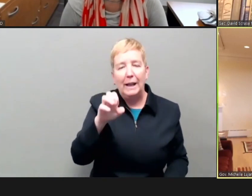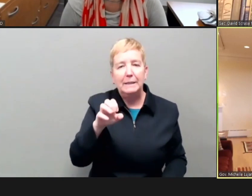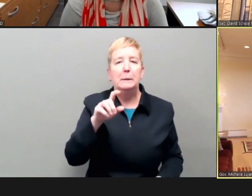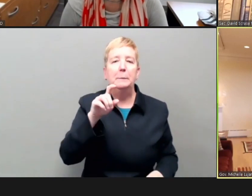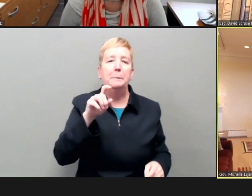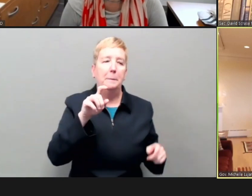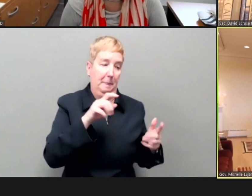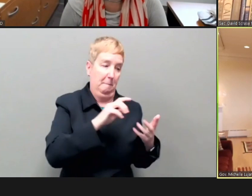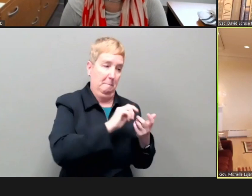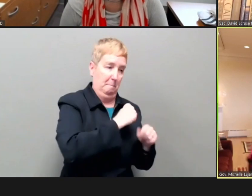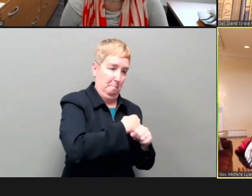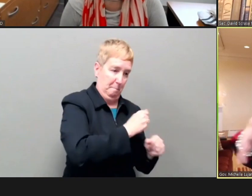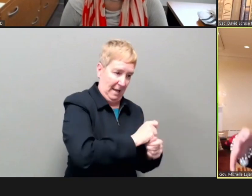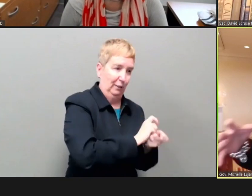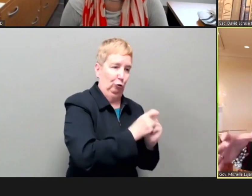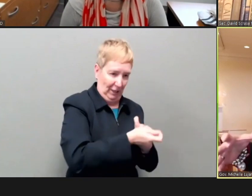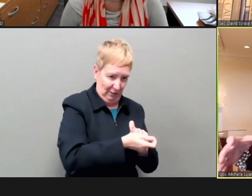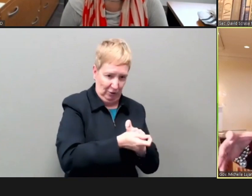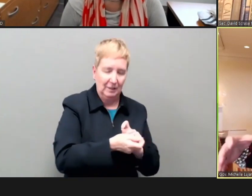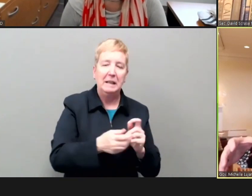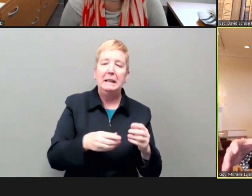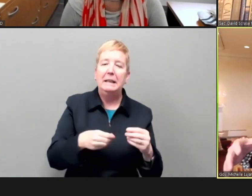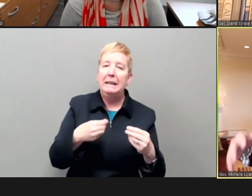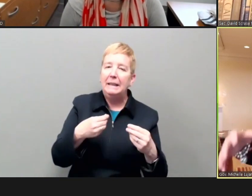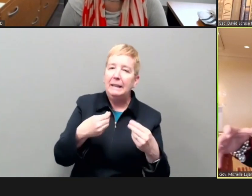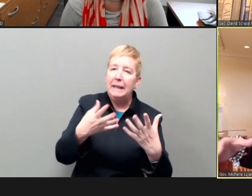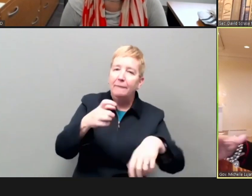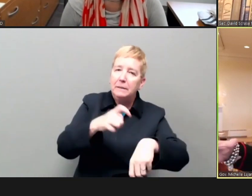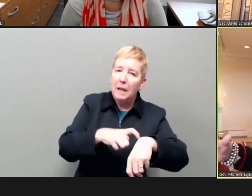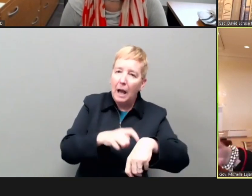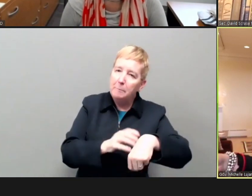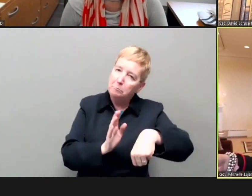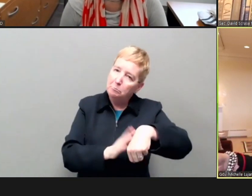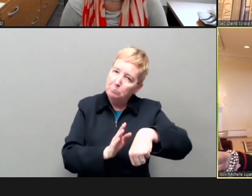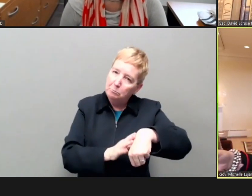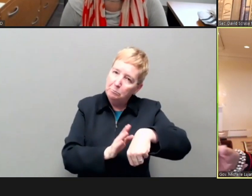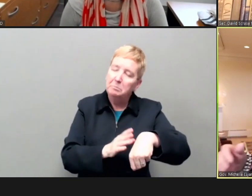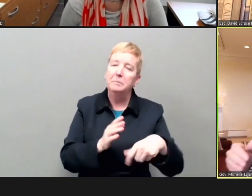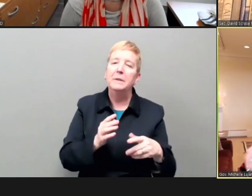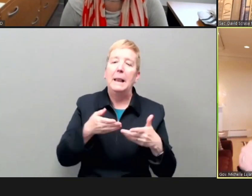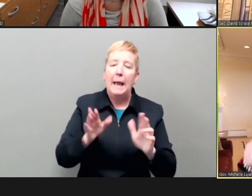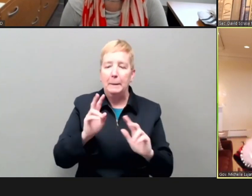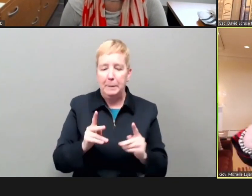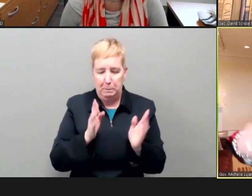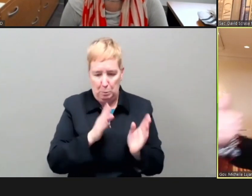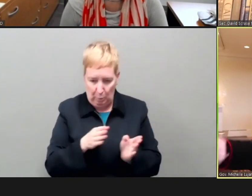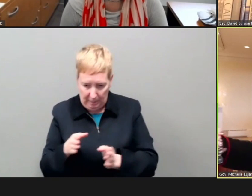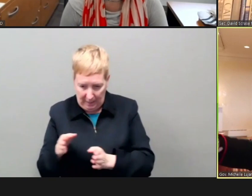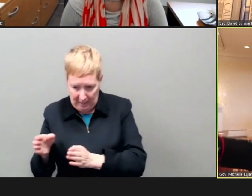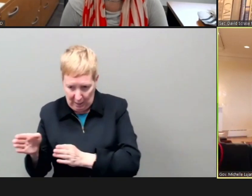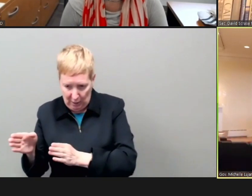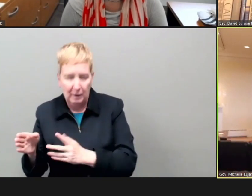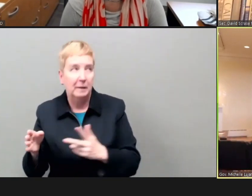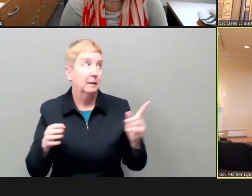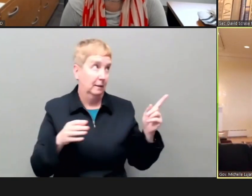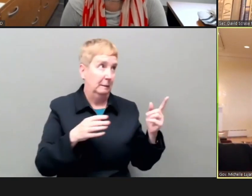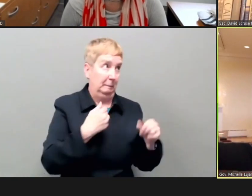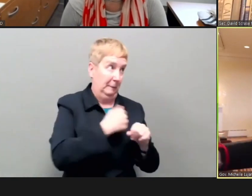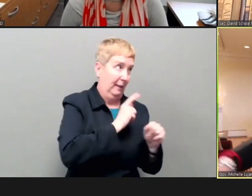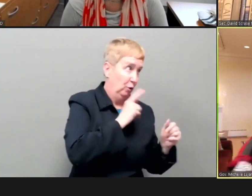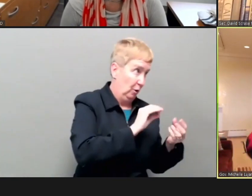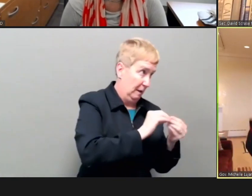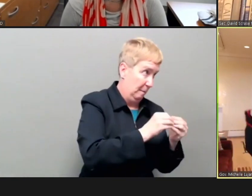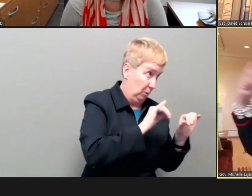make changes. We give people some time to embrace those changes. We make sure the data stays